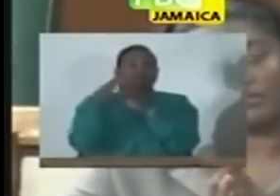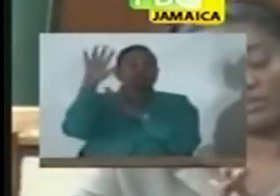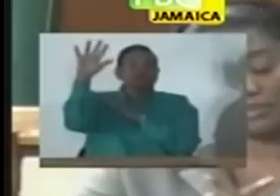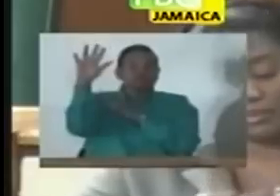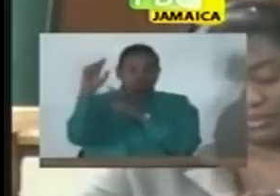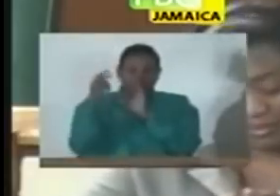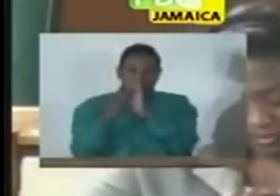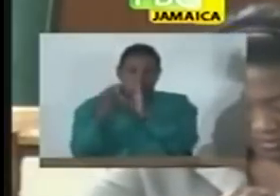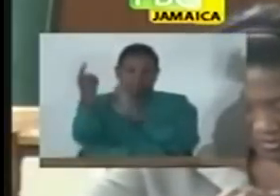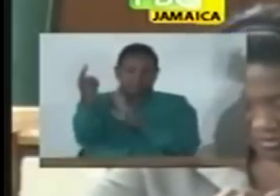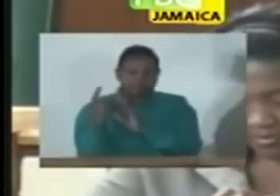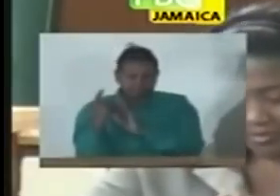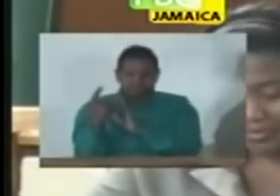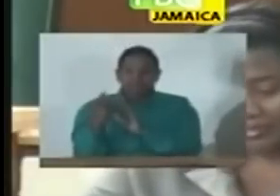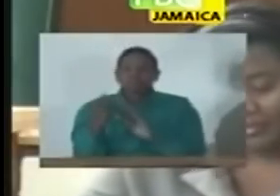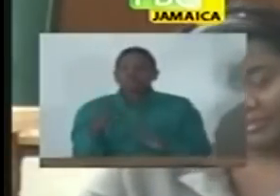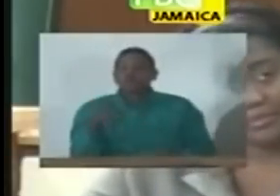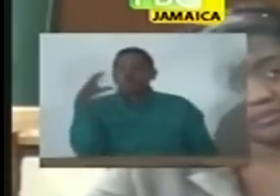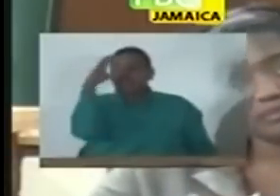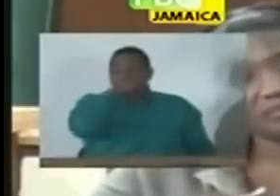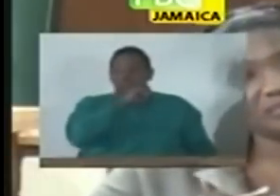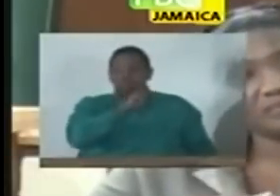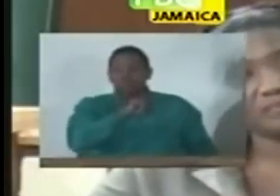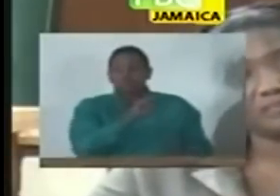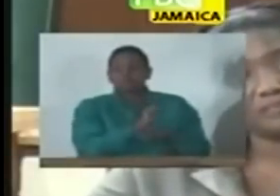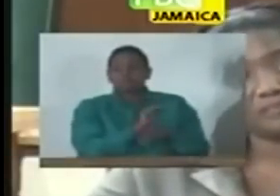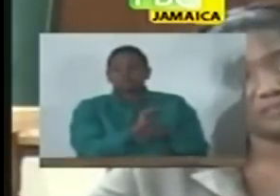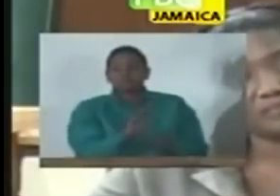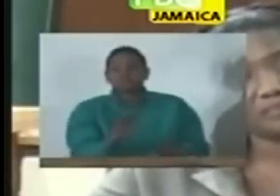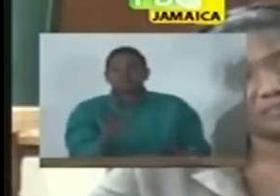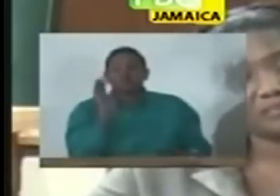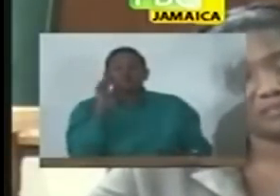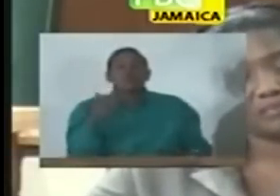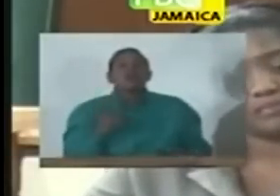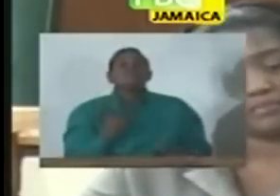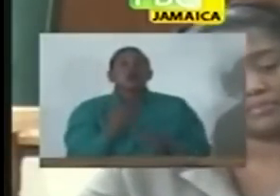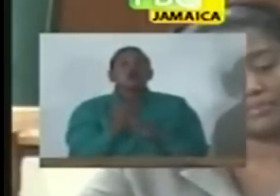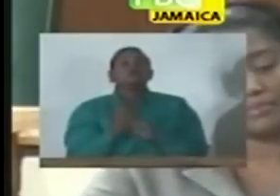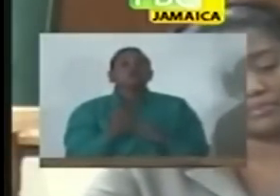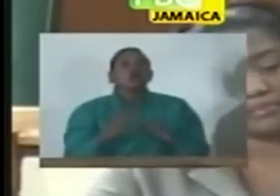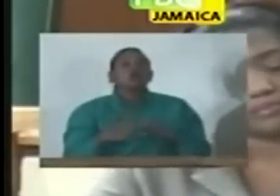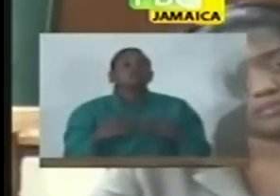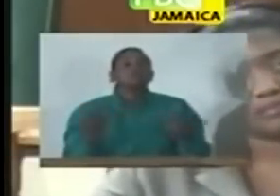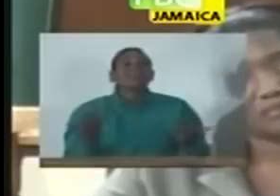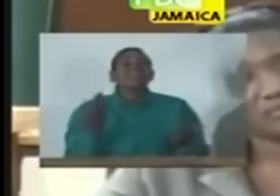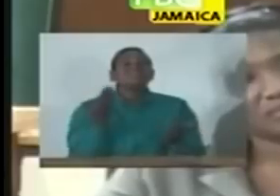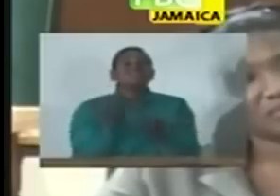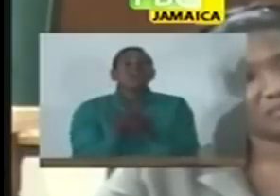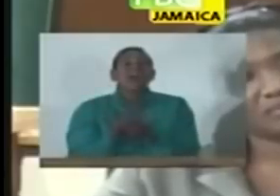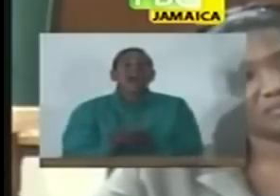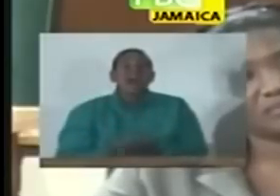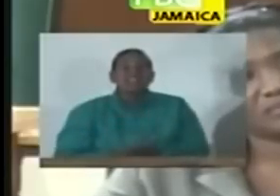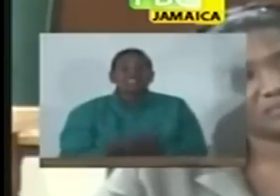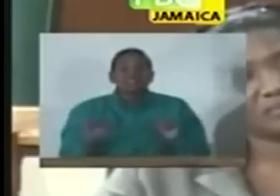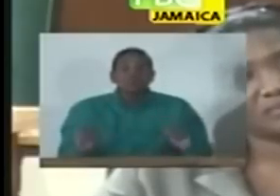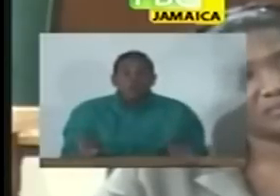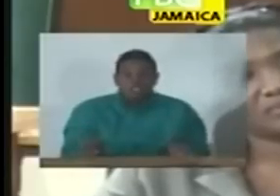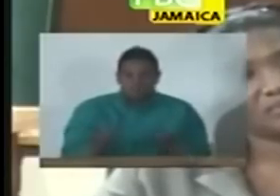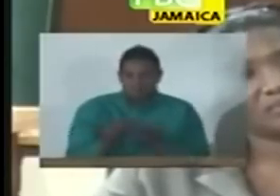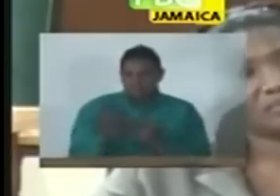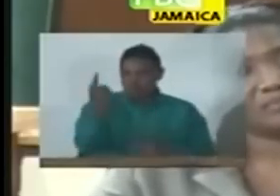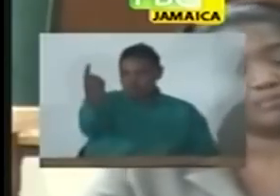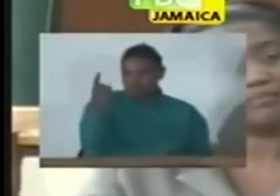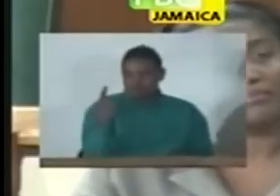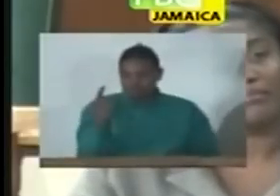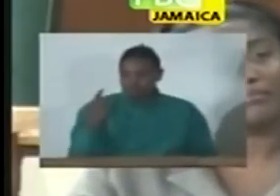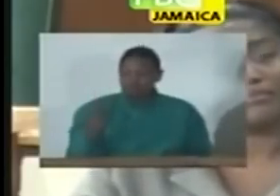presume that that minister would have obtained as many facts as possible about the matter.